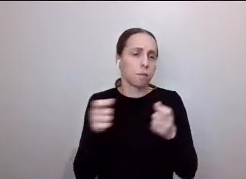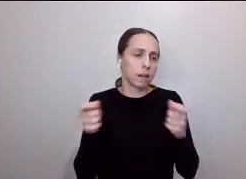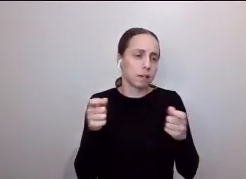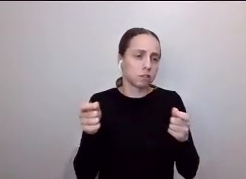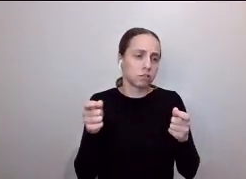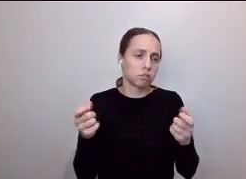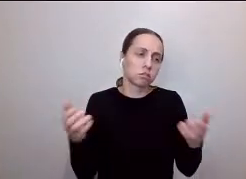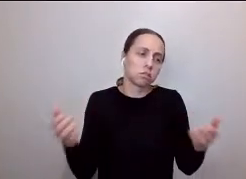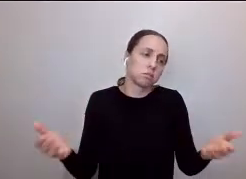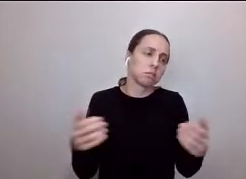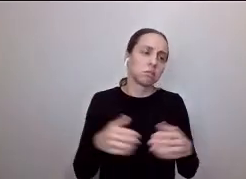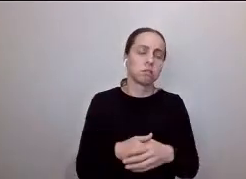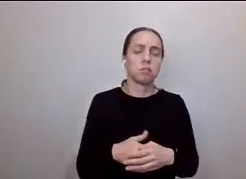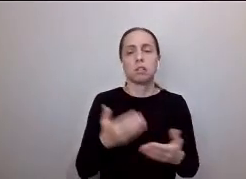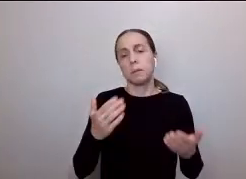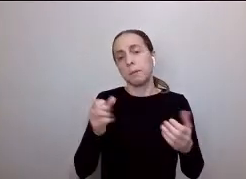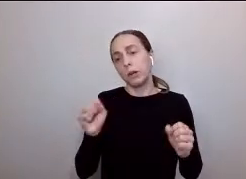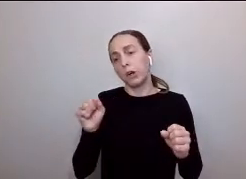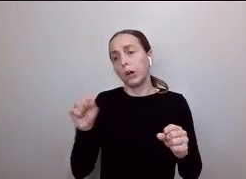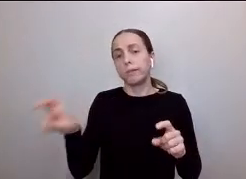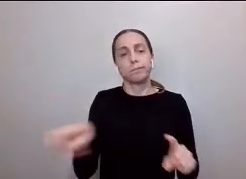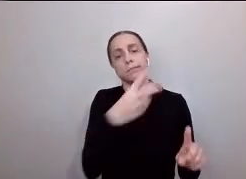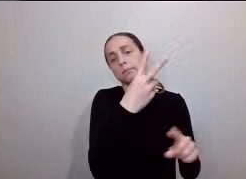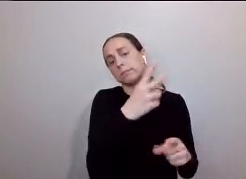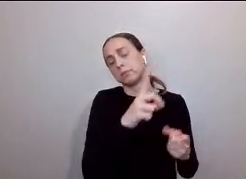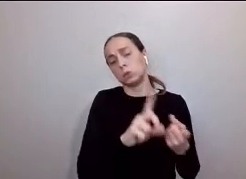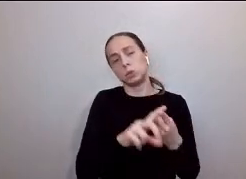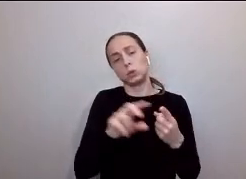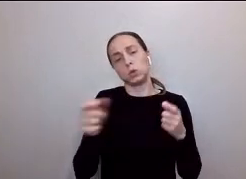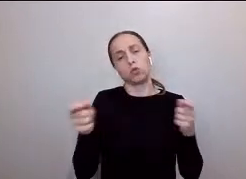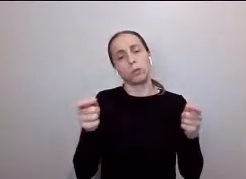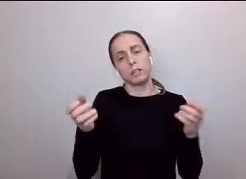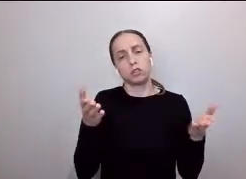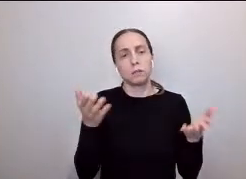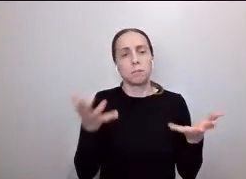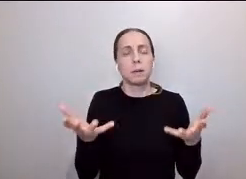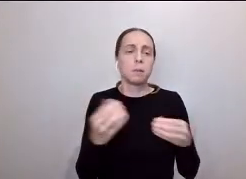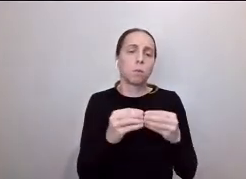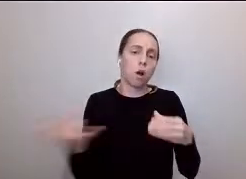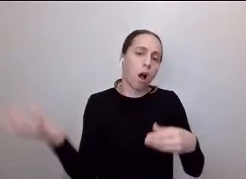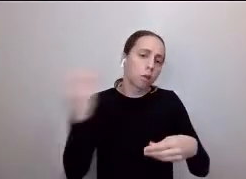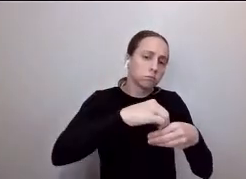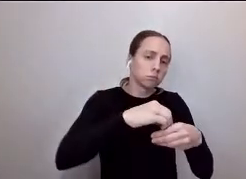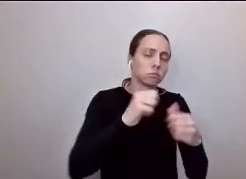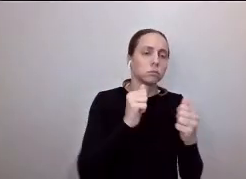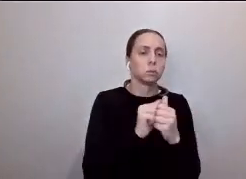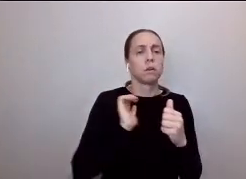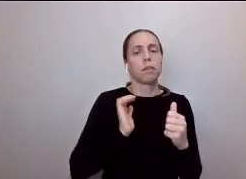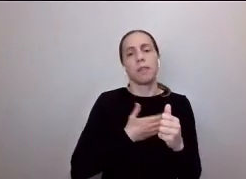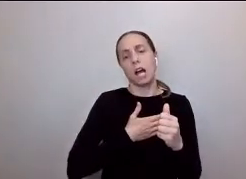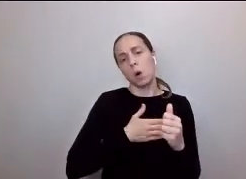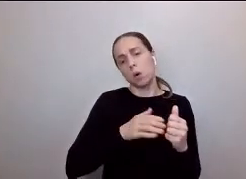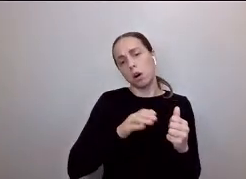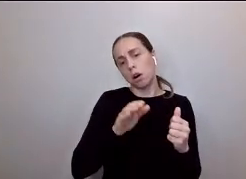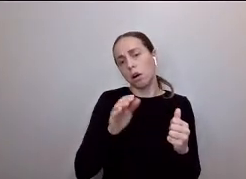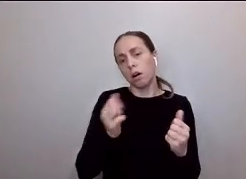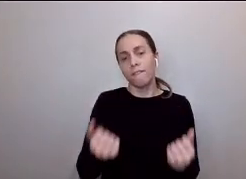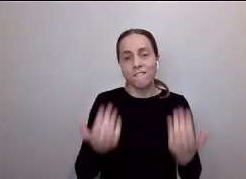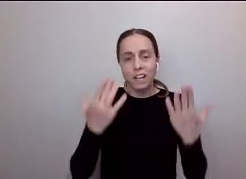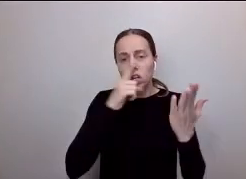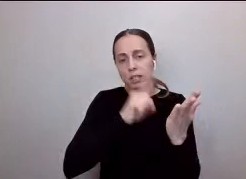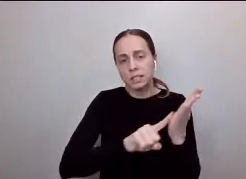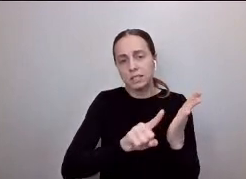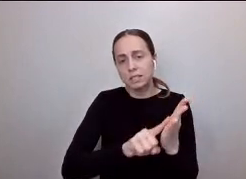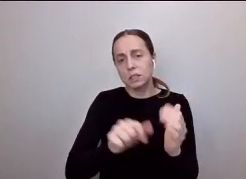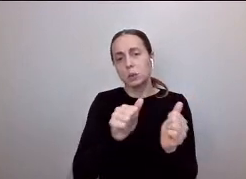go to reg services and we could have it more combined with our fire inspections of commercial buildings and other buildings like that,